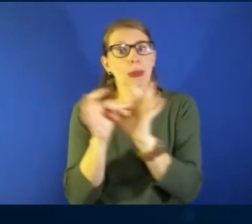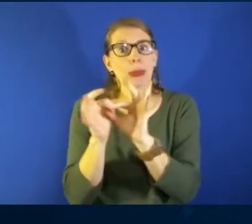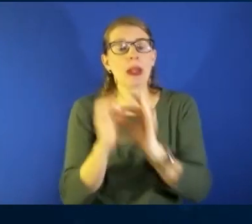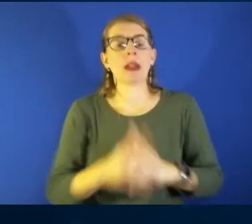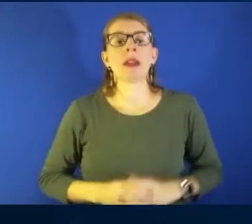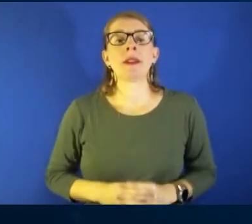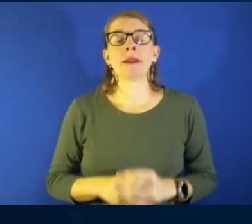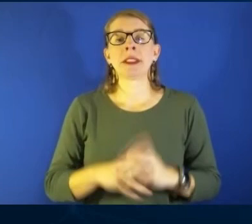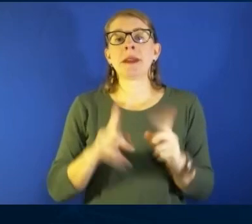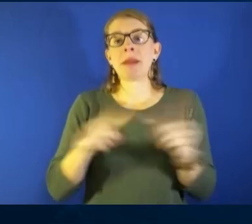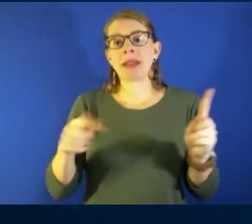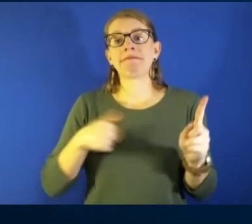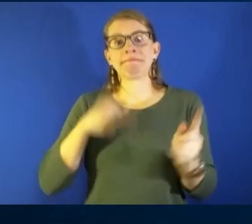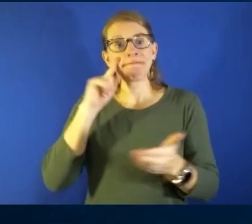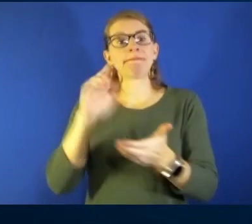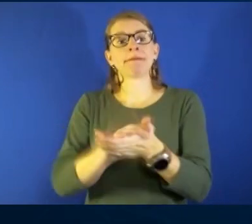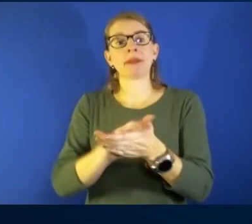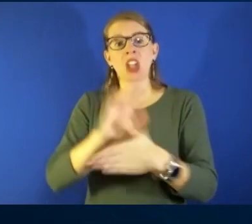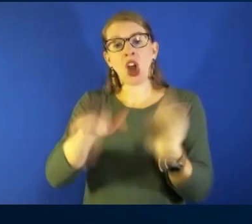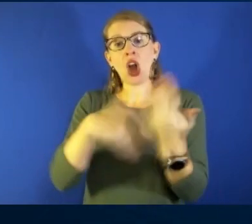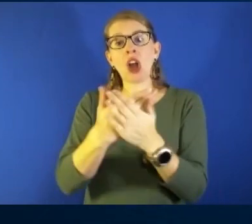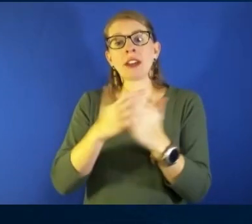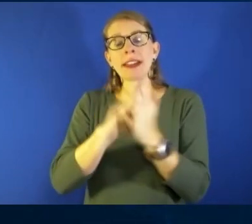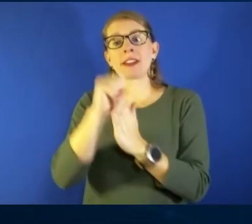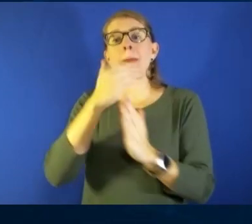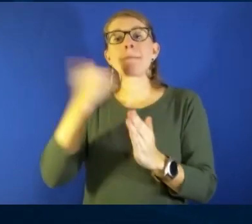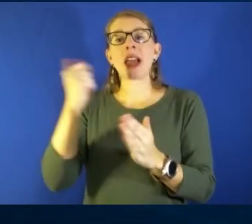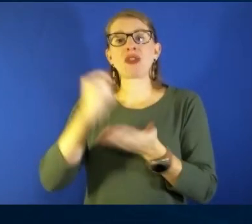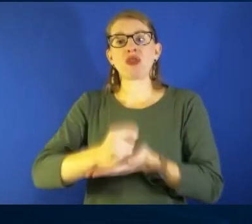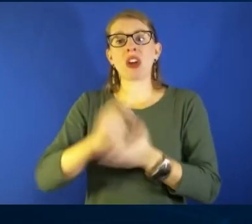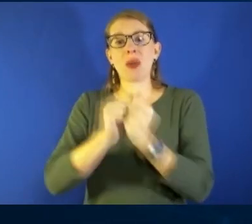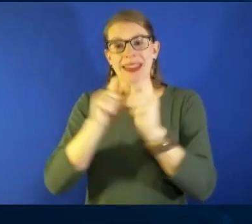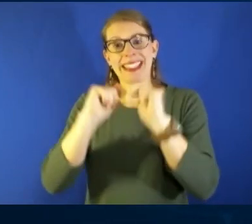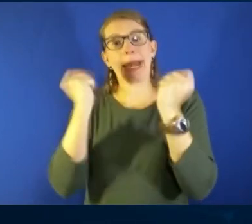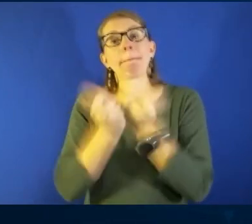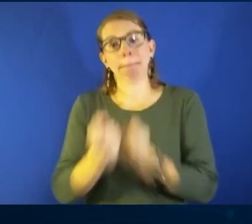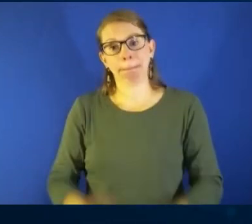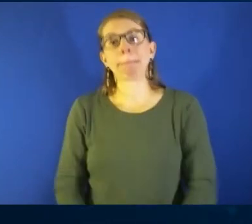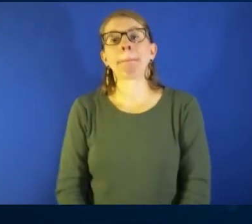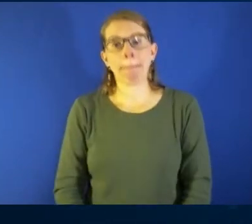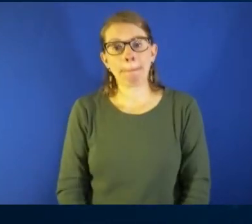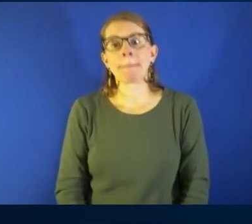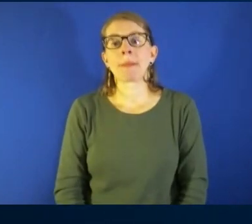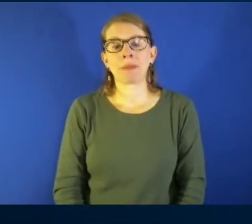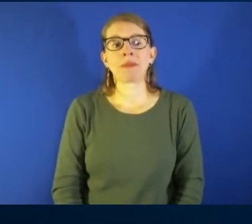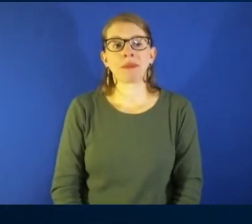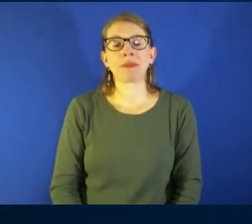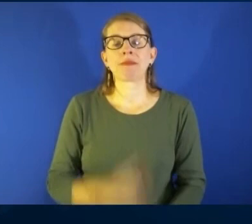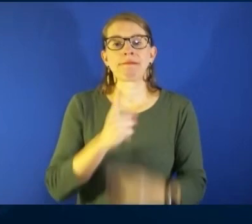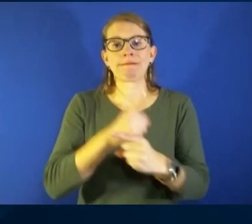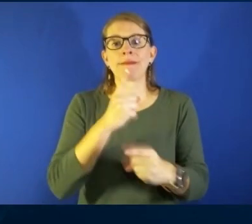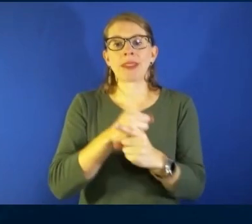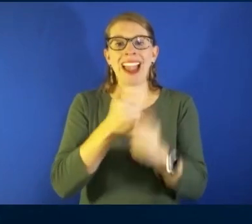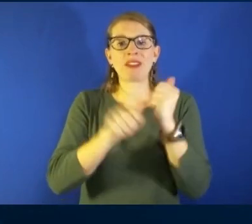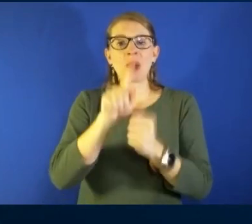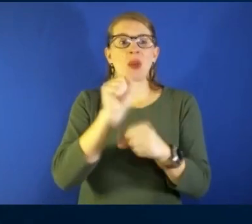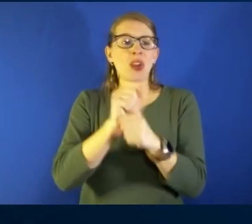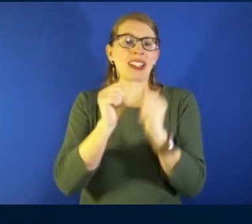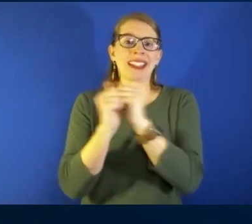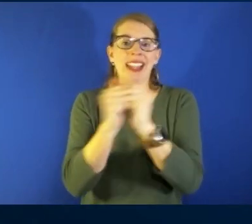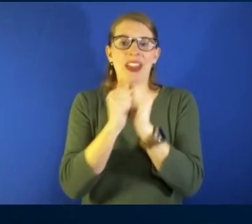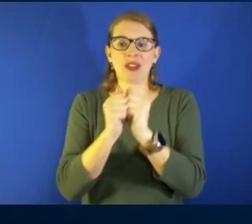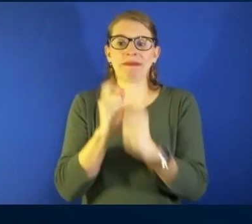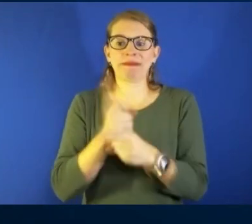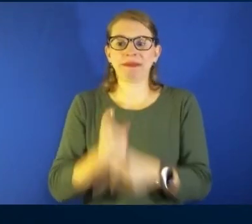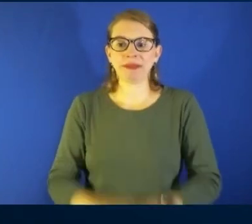huge believer that all cancer is best treated with a team. So yeah, Right. yeah. Everybody So working together. Everyone works together to and